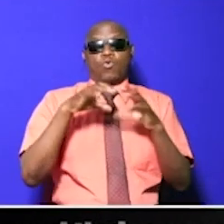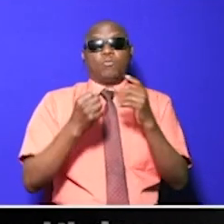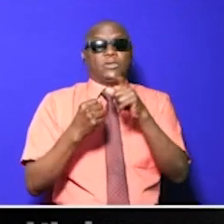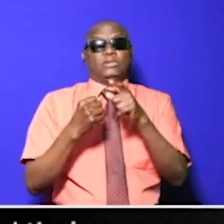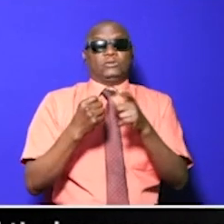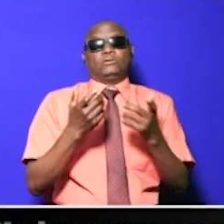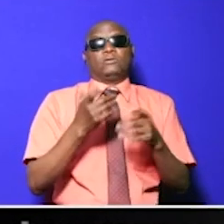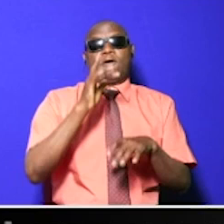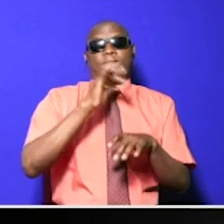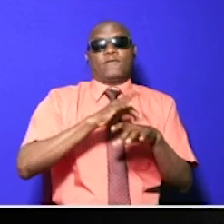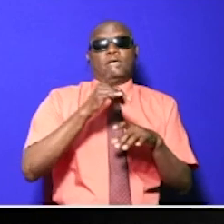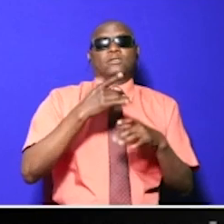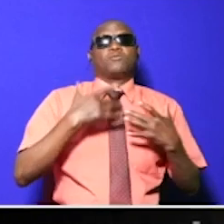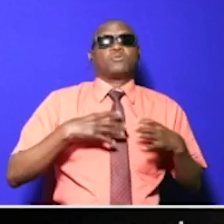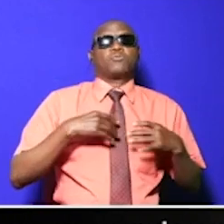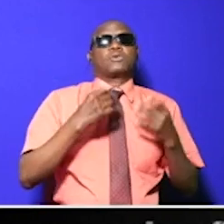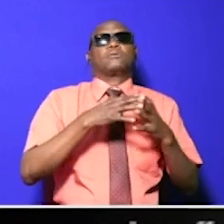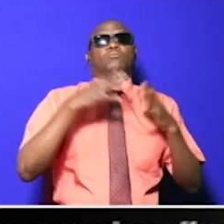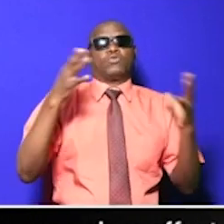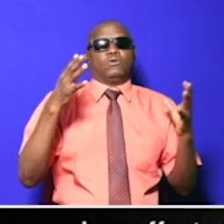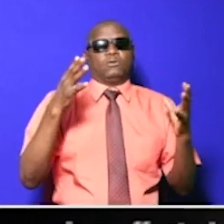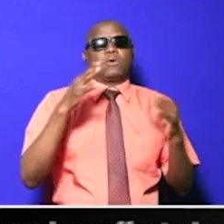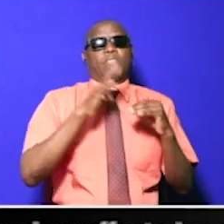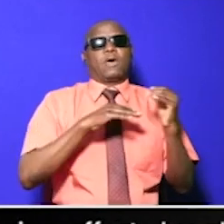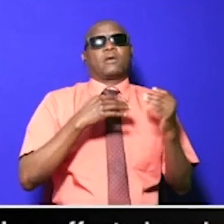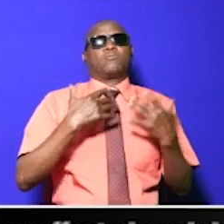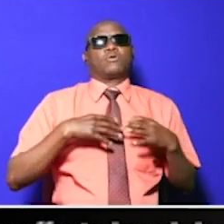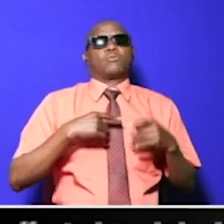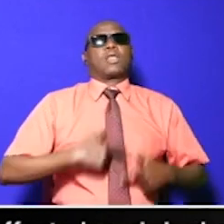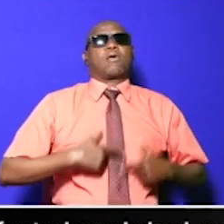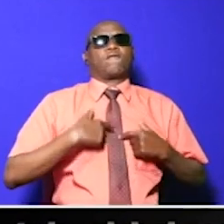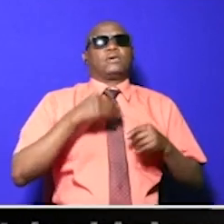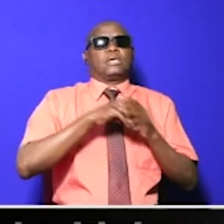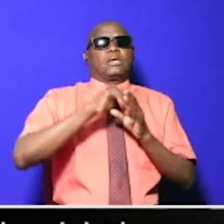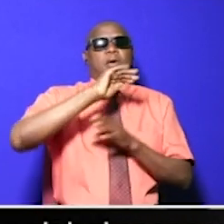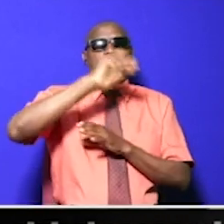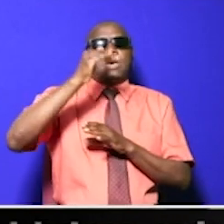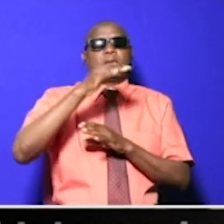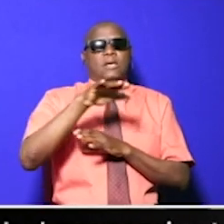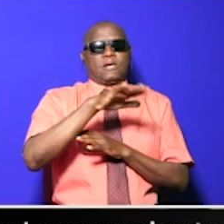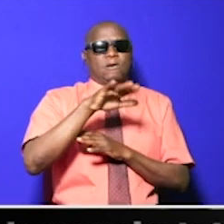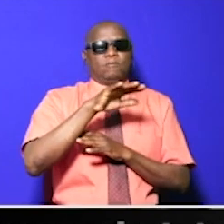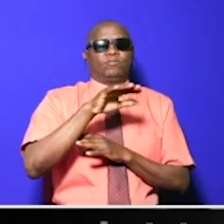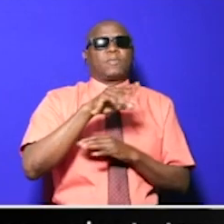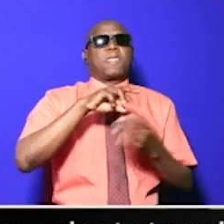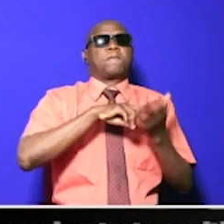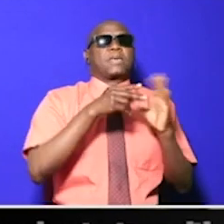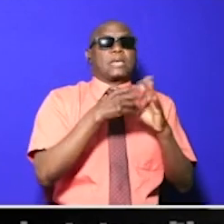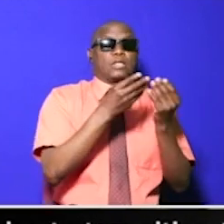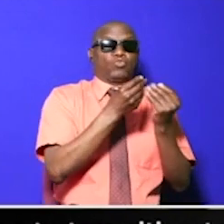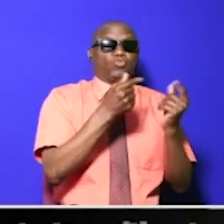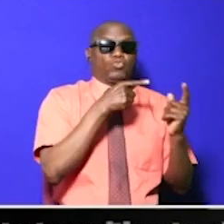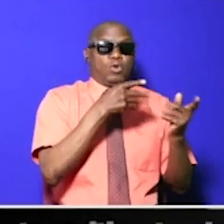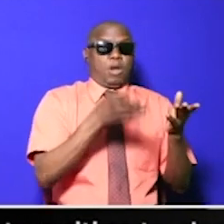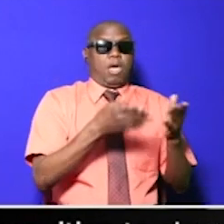obviously people are greatly affected, more than people living in urban areas. And so the solution now is one to make sure